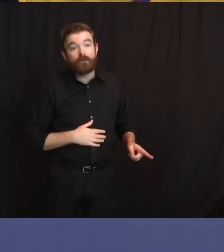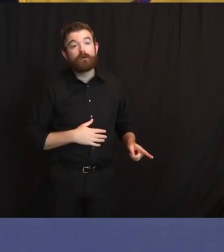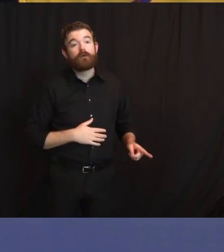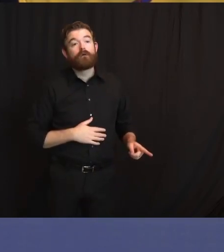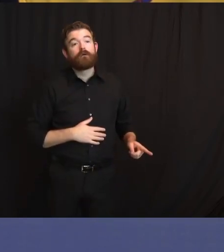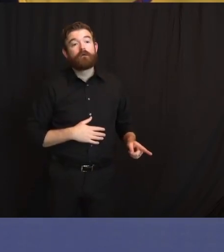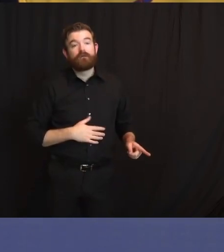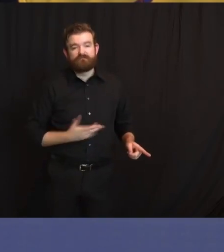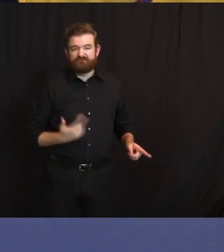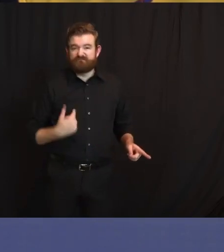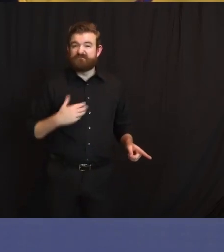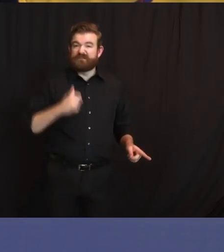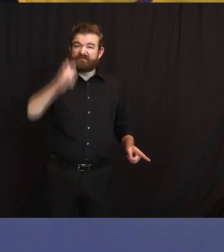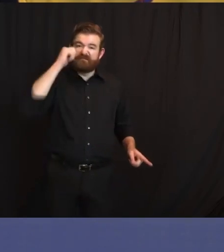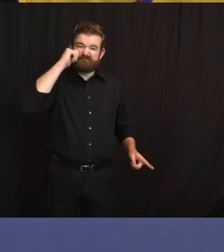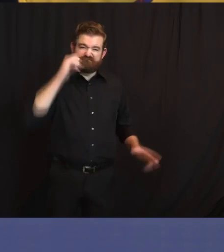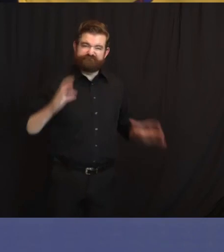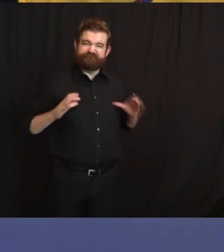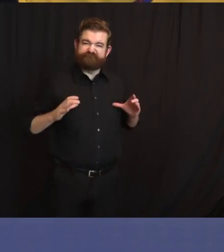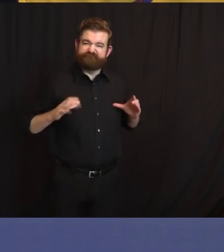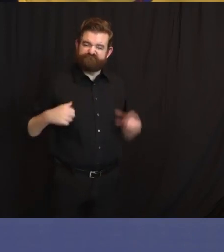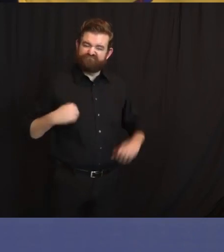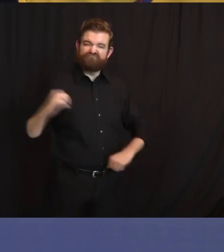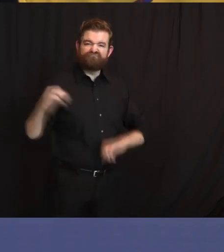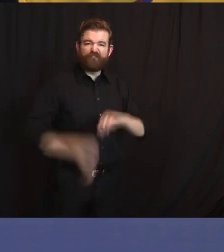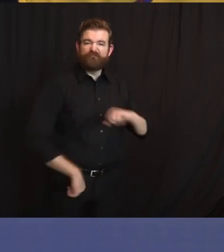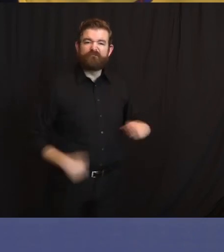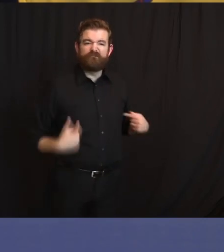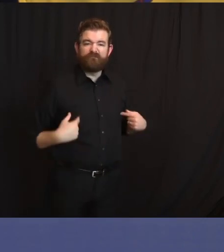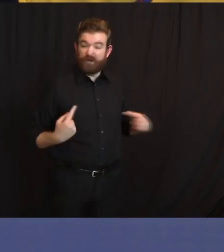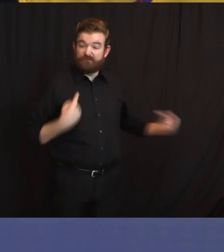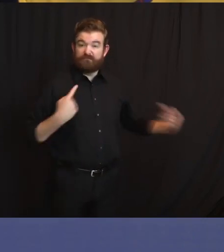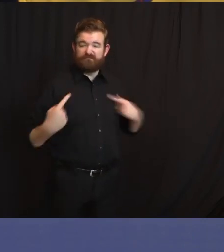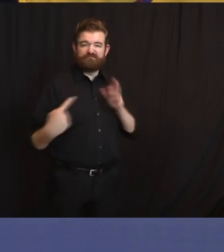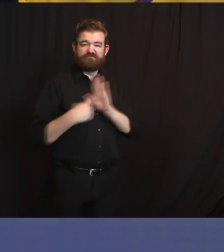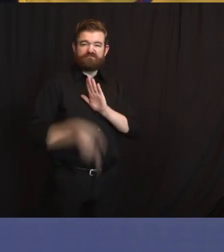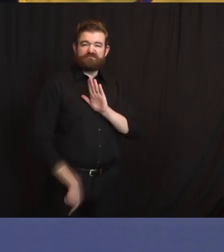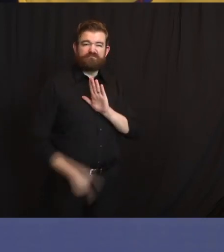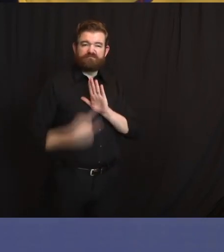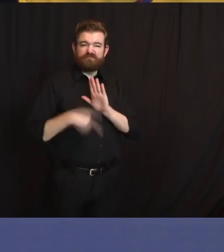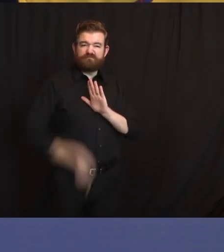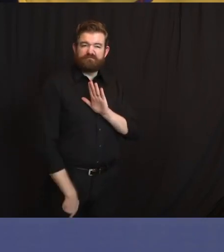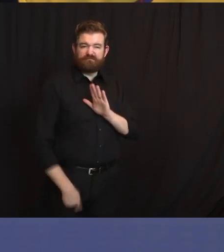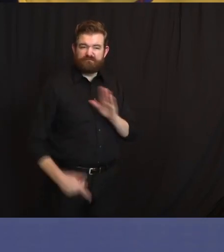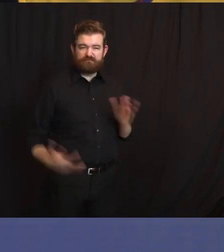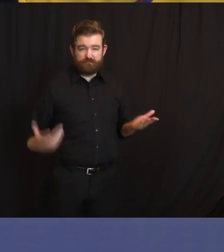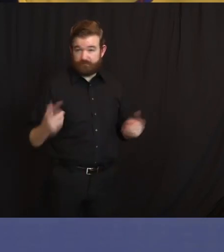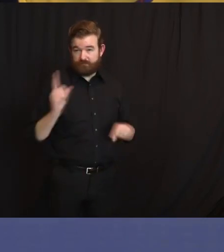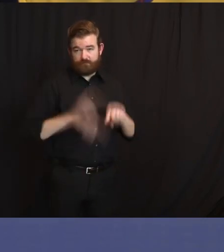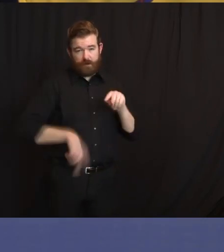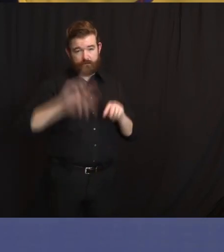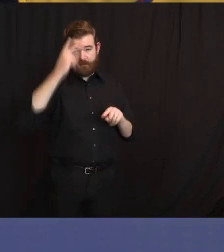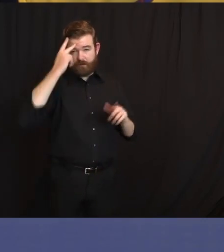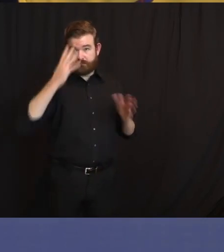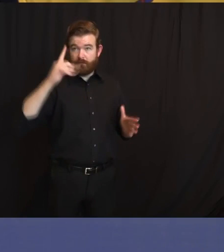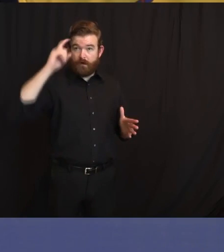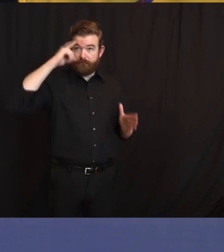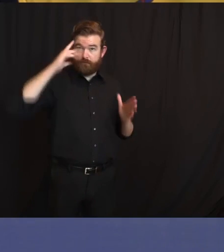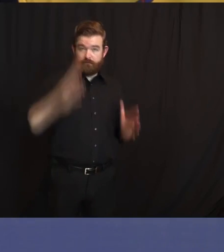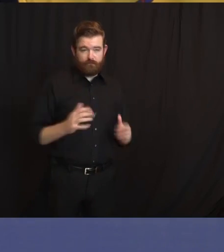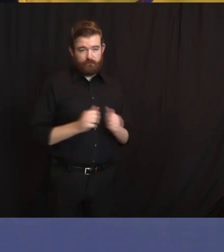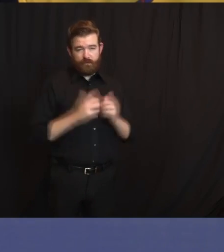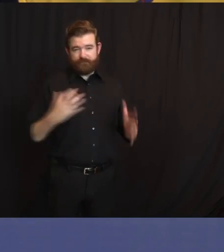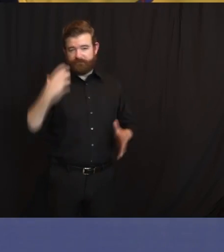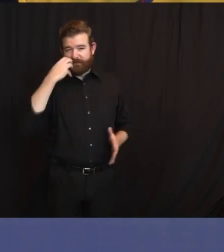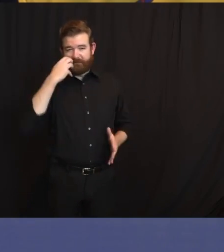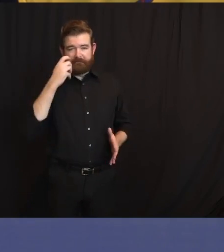you wouldn't be in this line of business. So I have no issue as it relates to me, but here's where I have the issue. So if